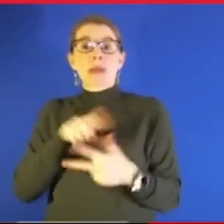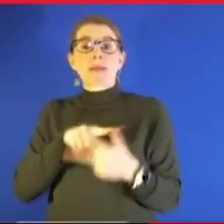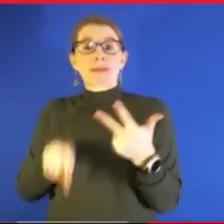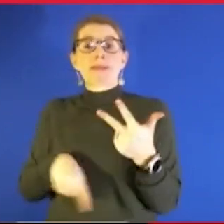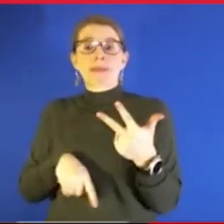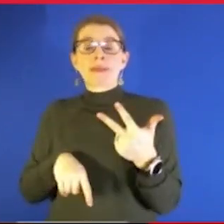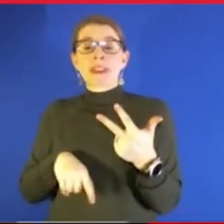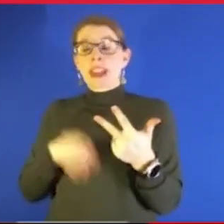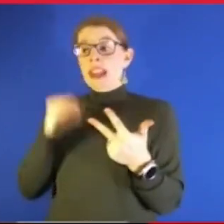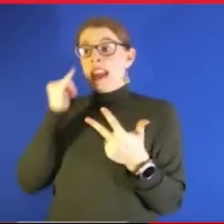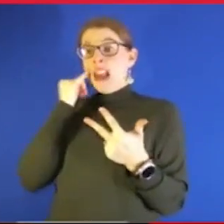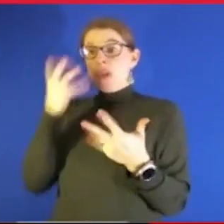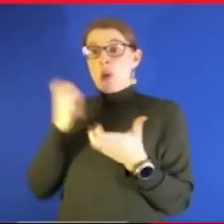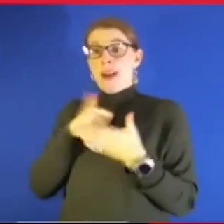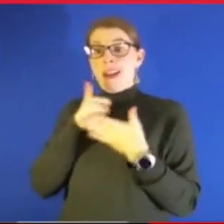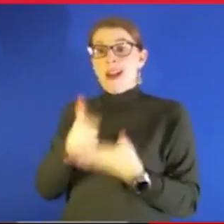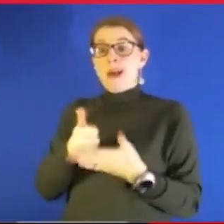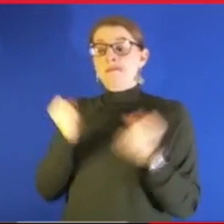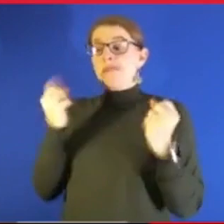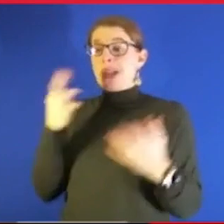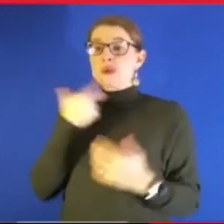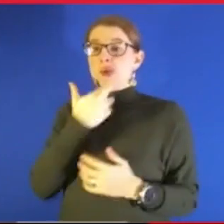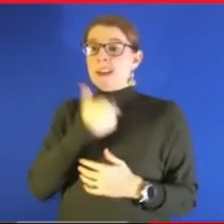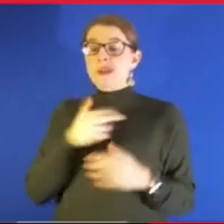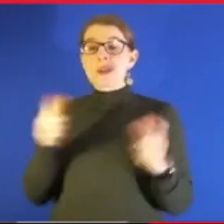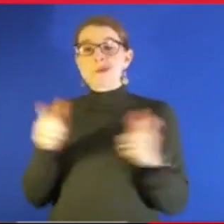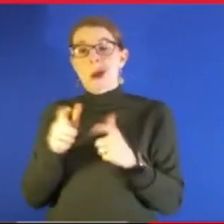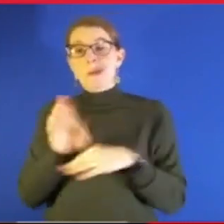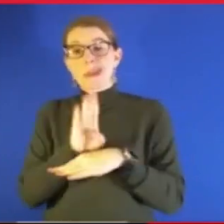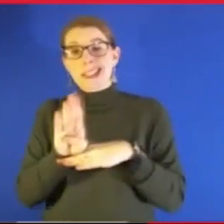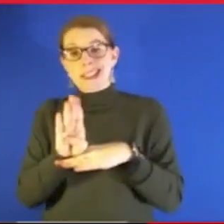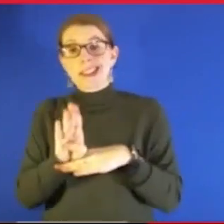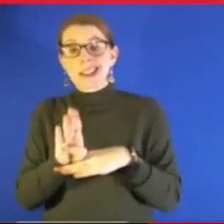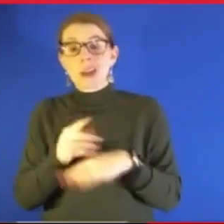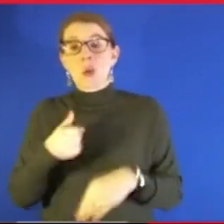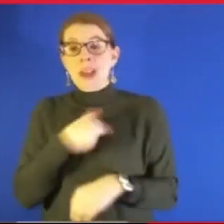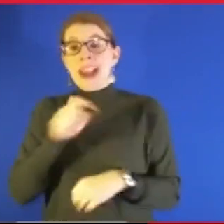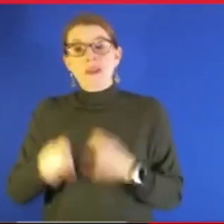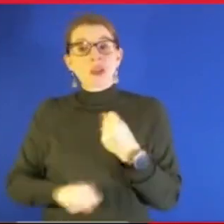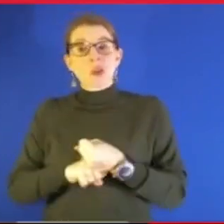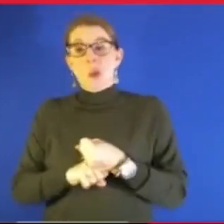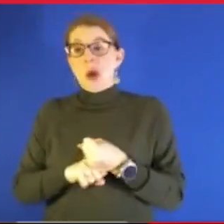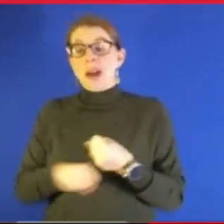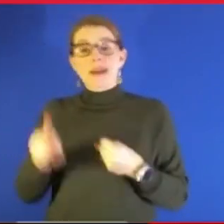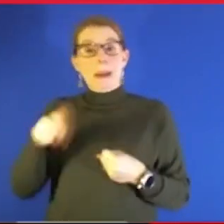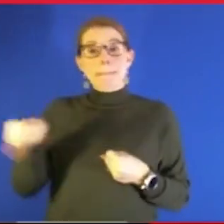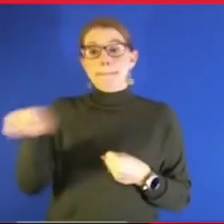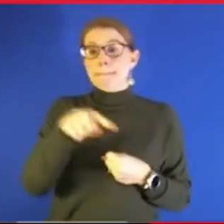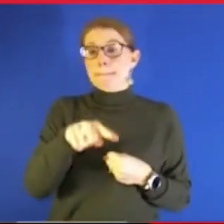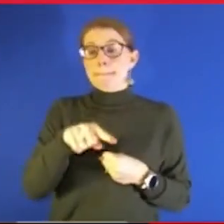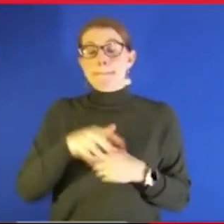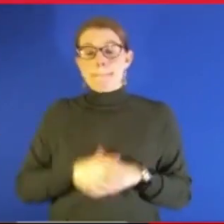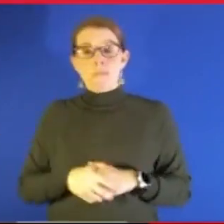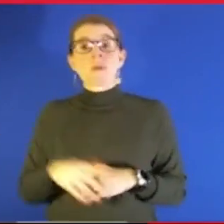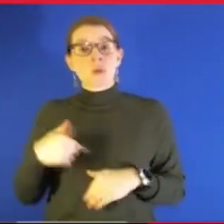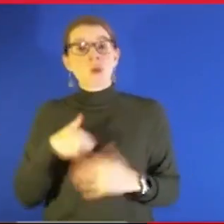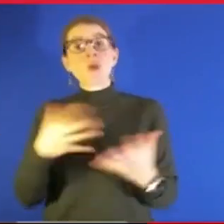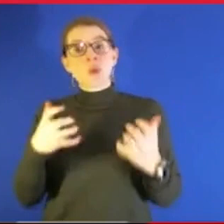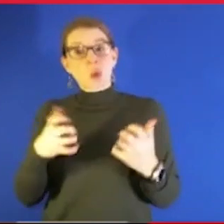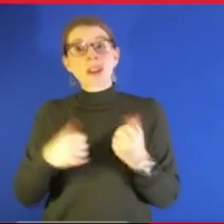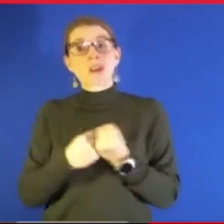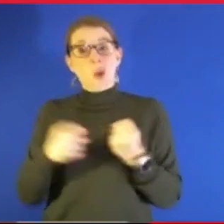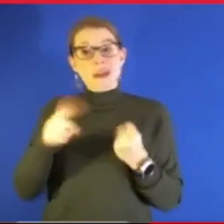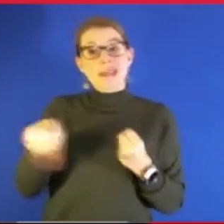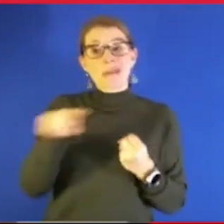that want to help. And so many of these restaurants are small businesses. We have to support them. There's no doubt. And we want to. And we want to enjoy